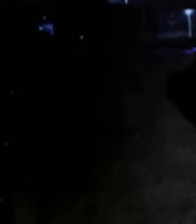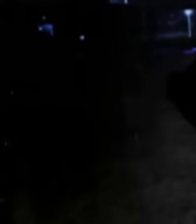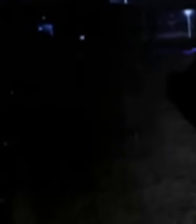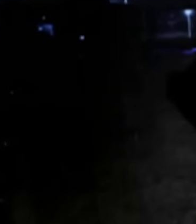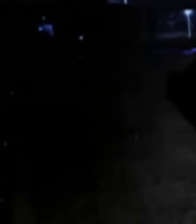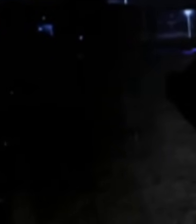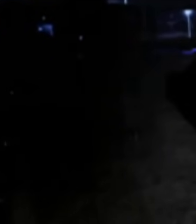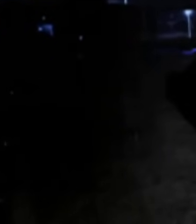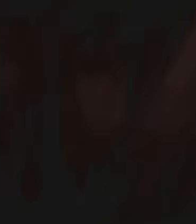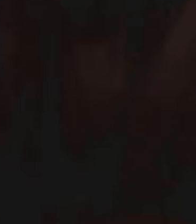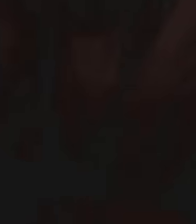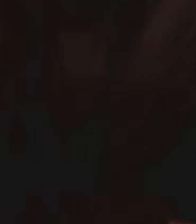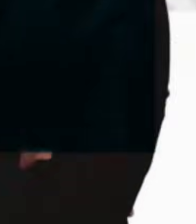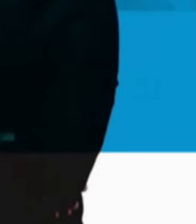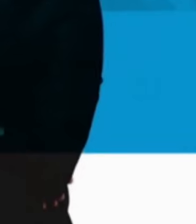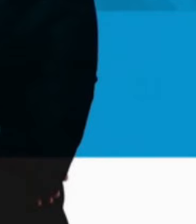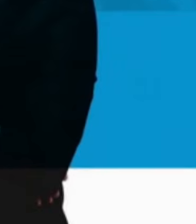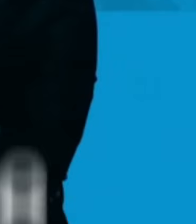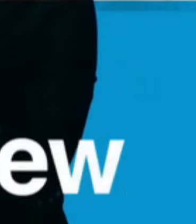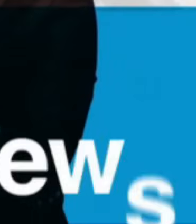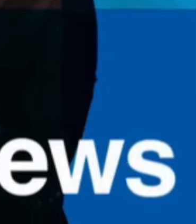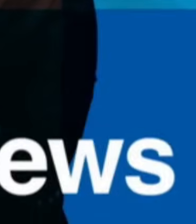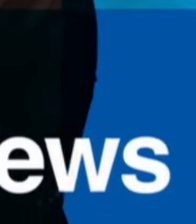ha re nke lehlakore.